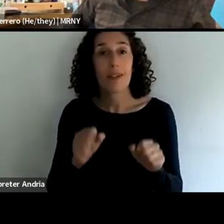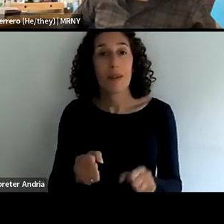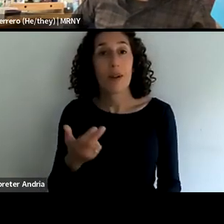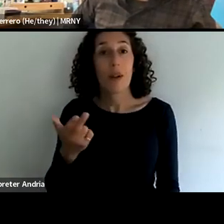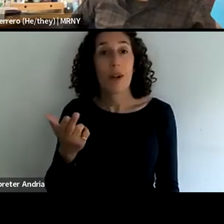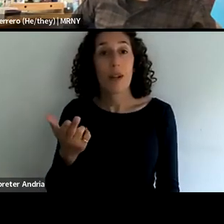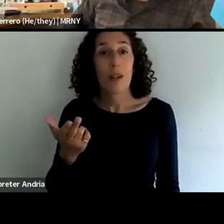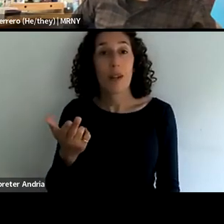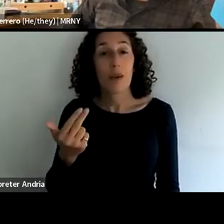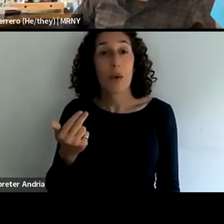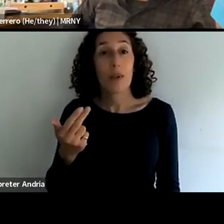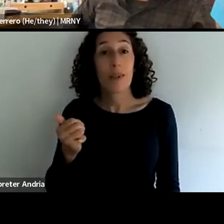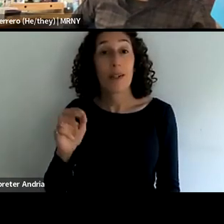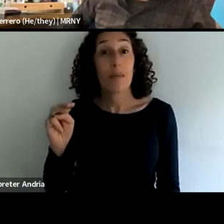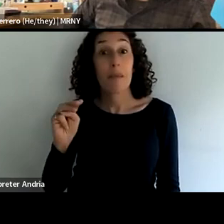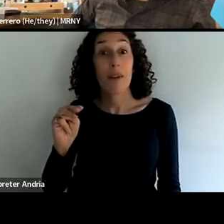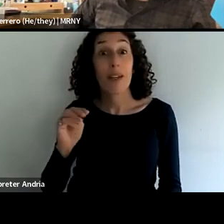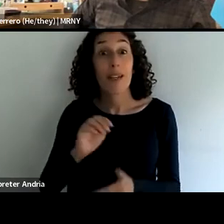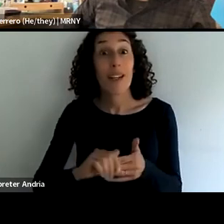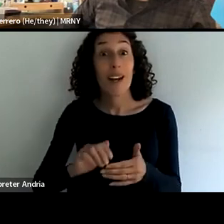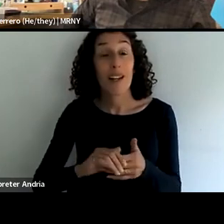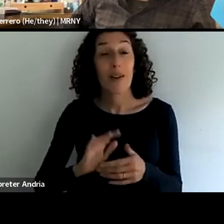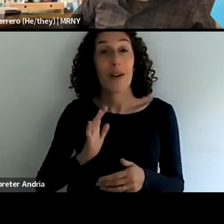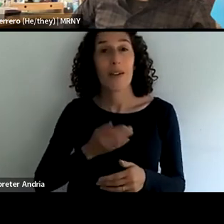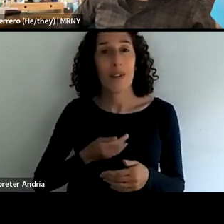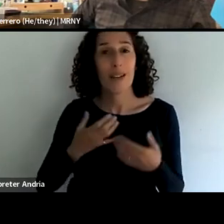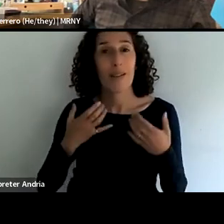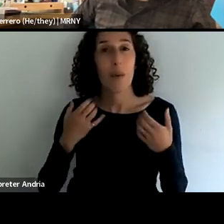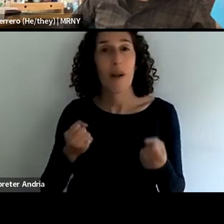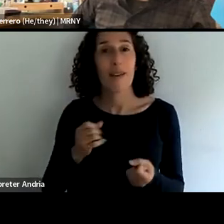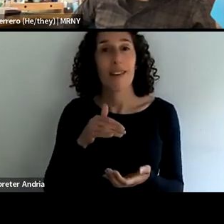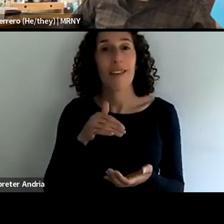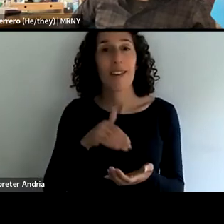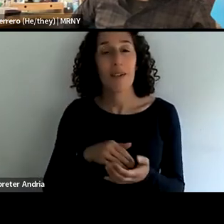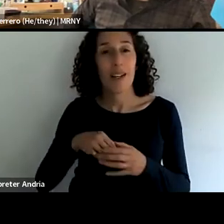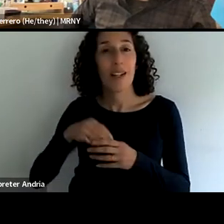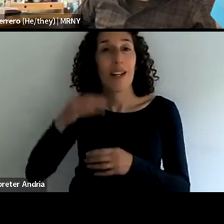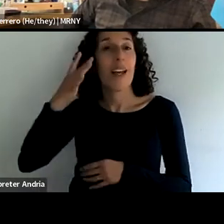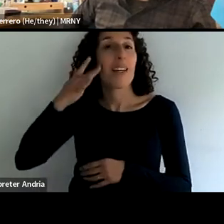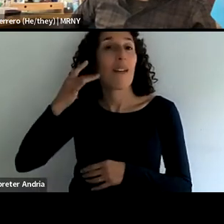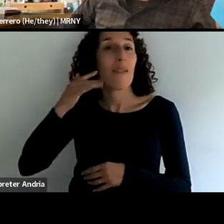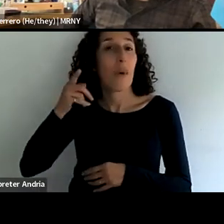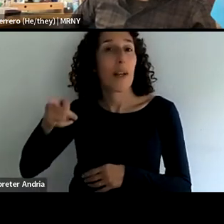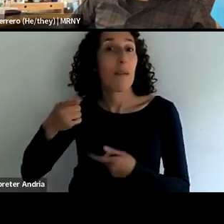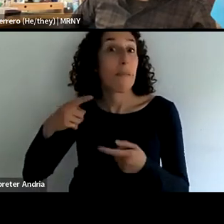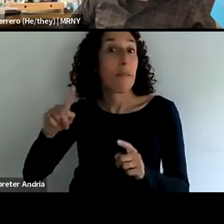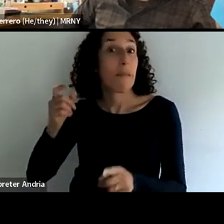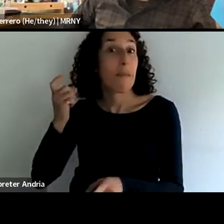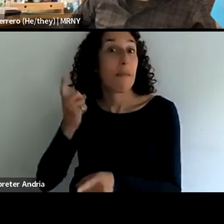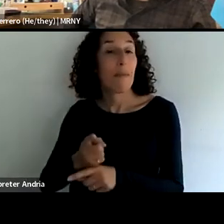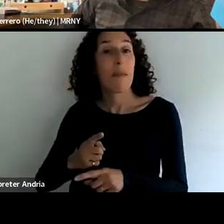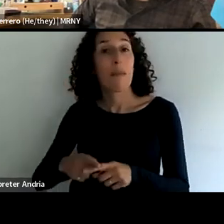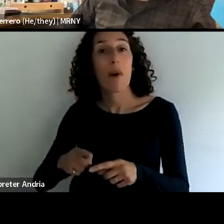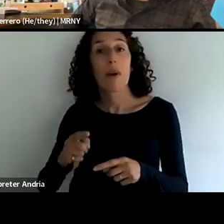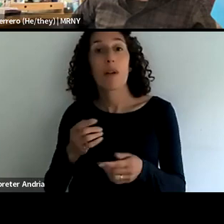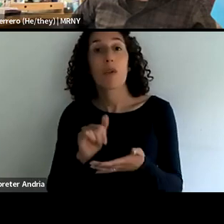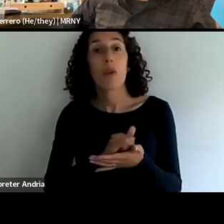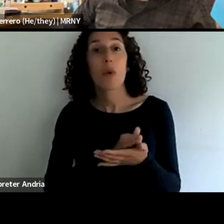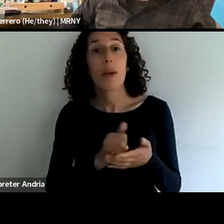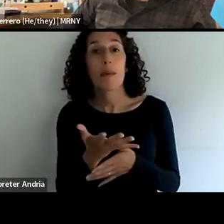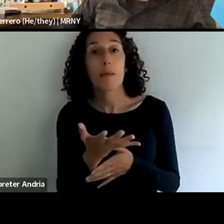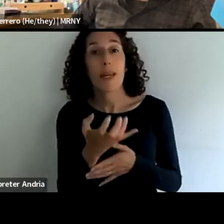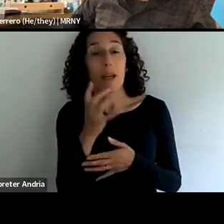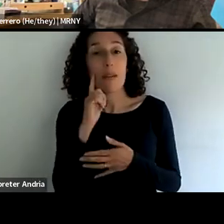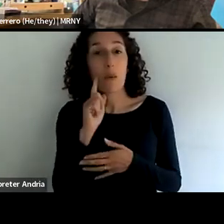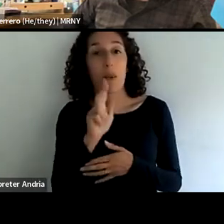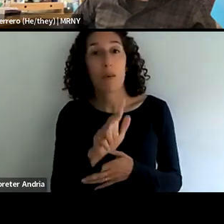million Trans Wellness and Equity Fund. And here in New York, we're begging for $3 million.